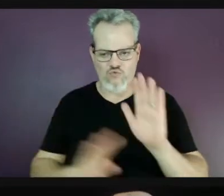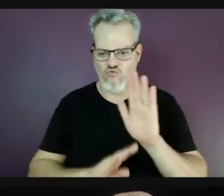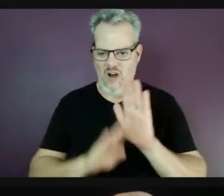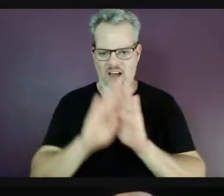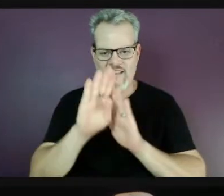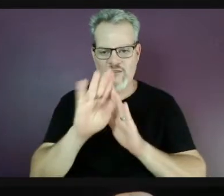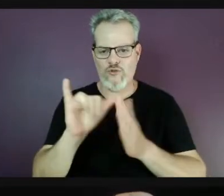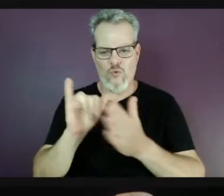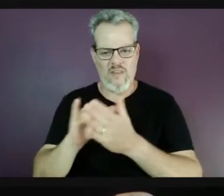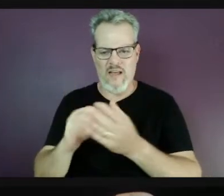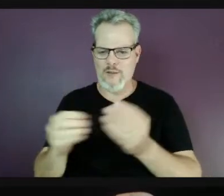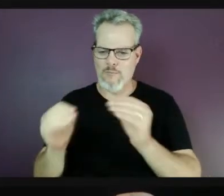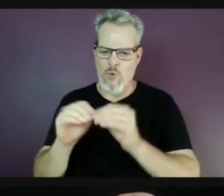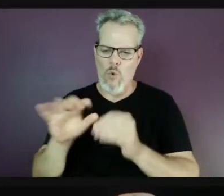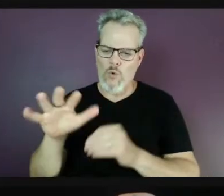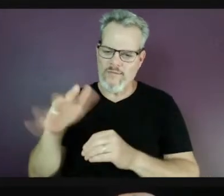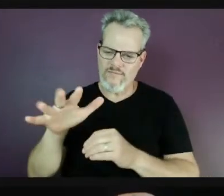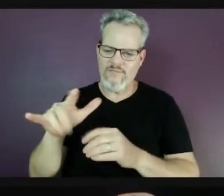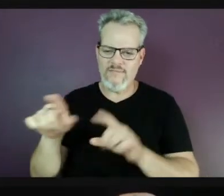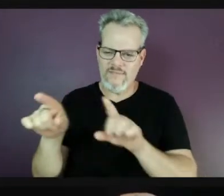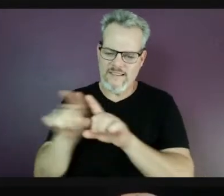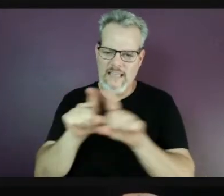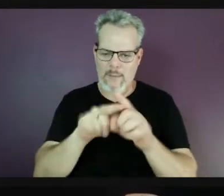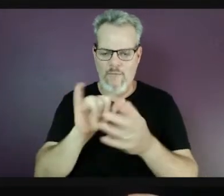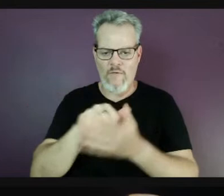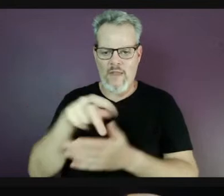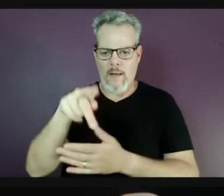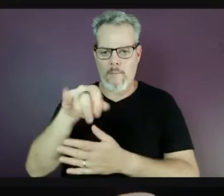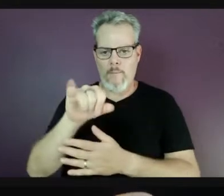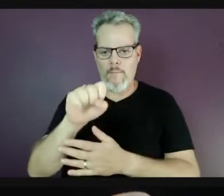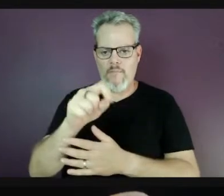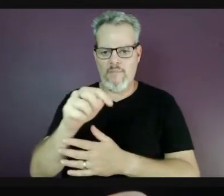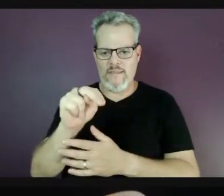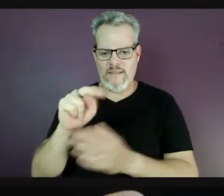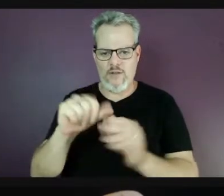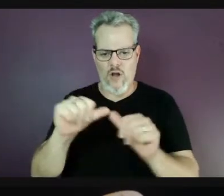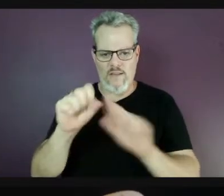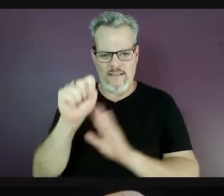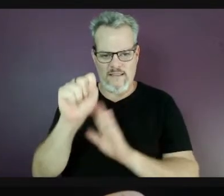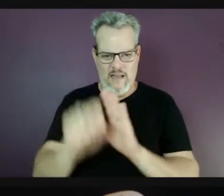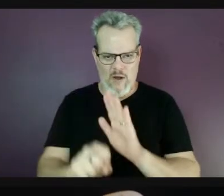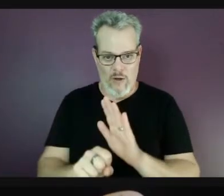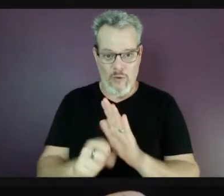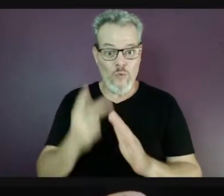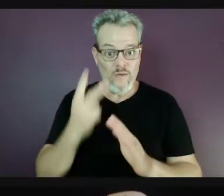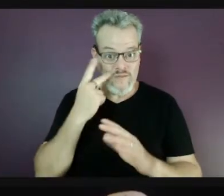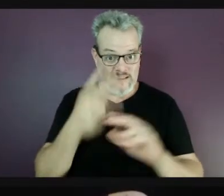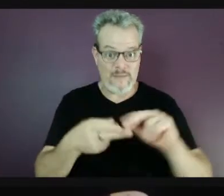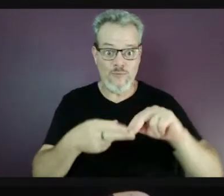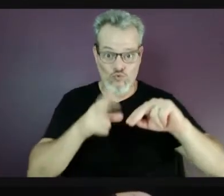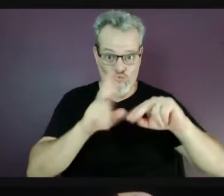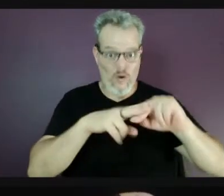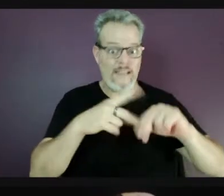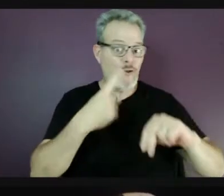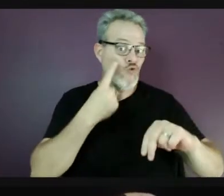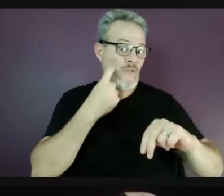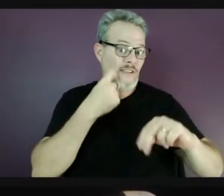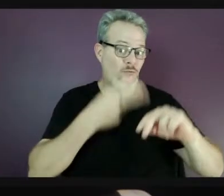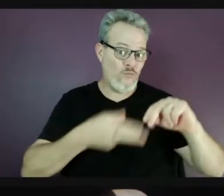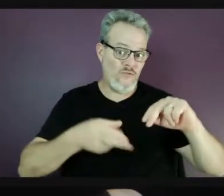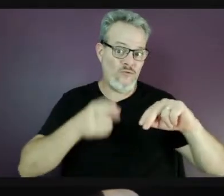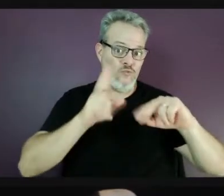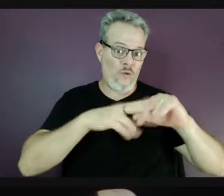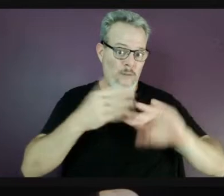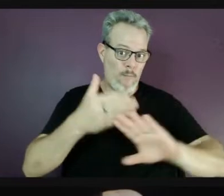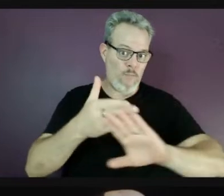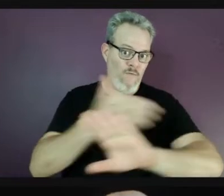less a borderline of that piston to the south. So we've seen them rising recently. We've seen them rising in the past, even before 2018. That's